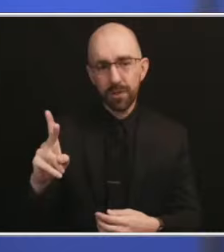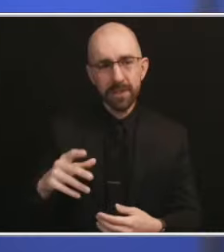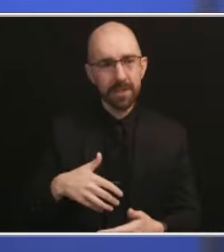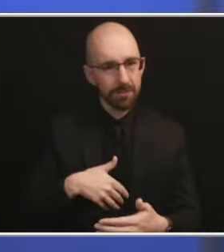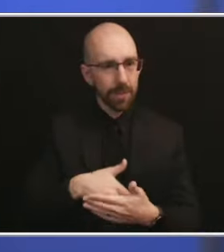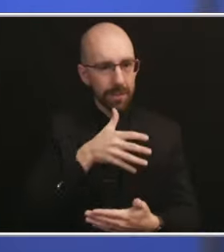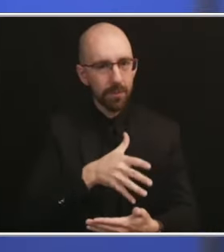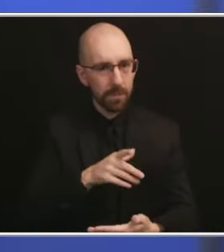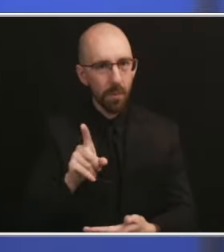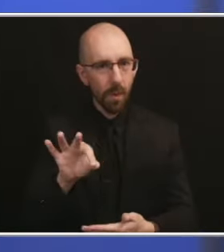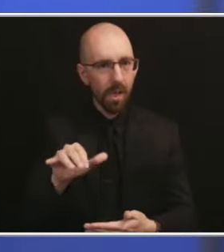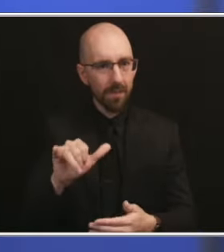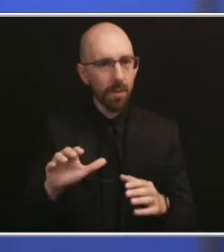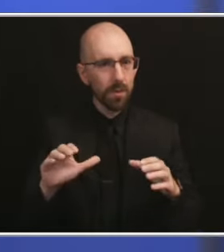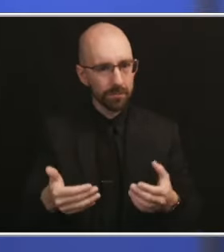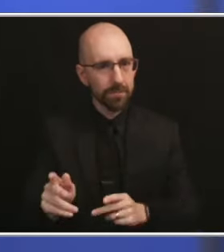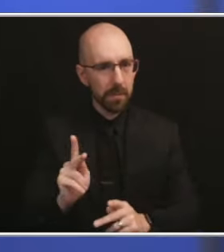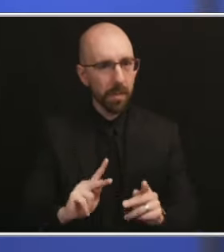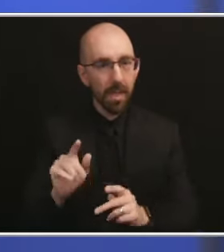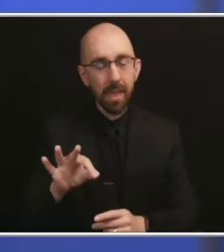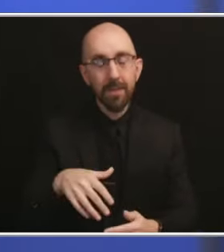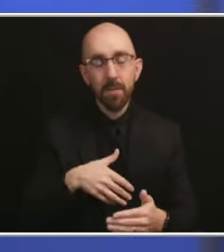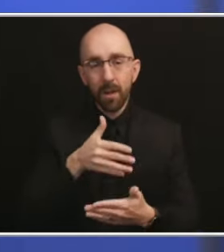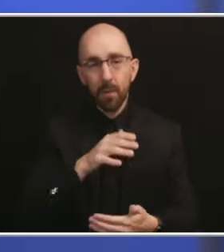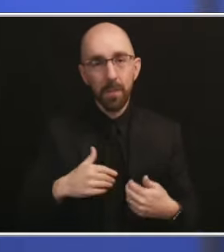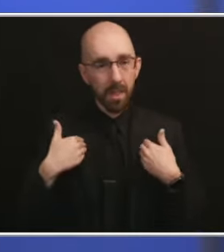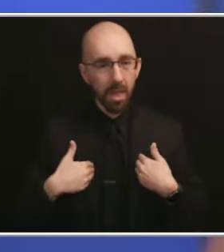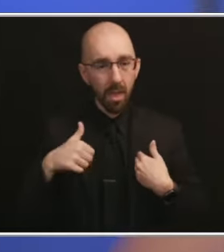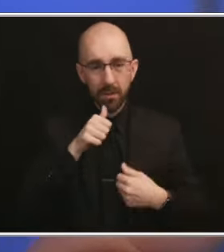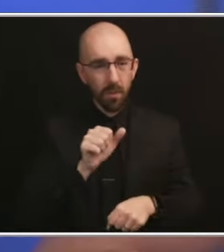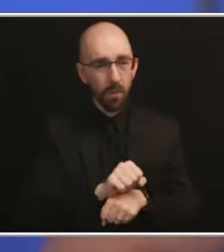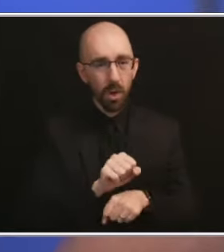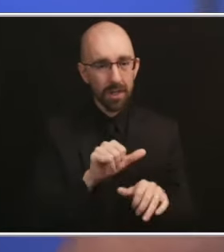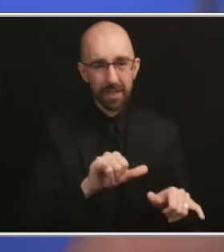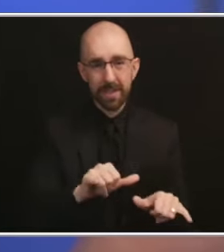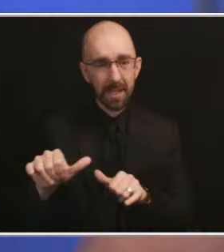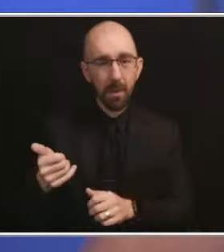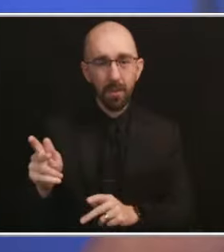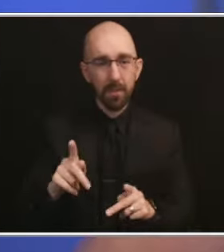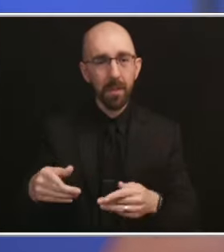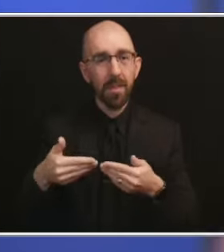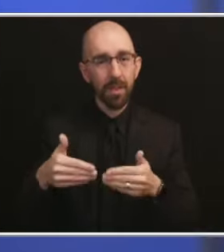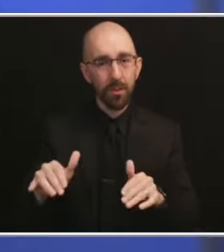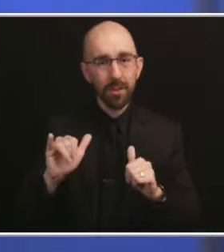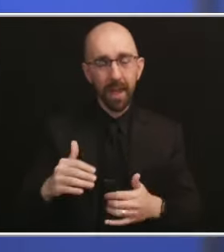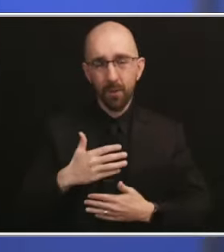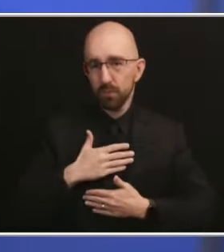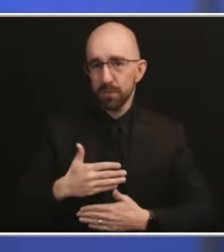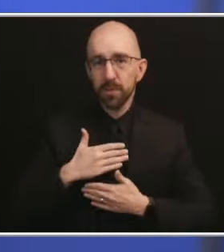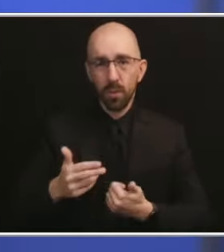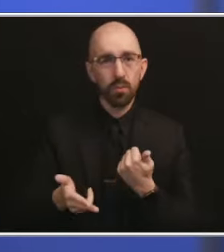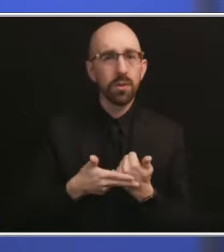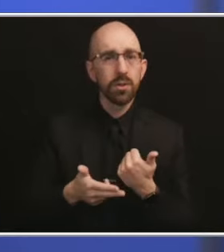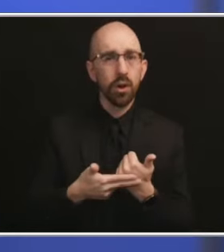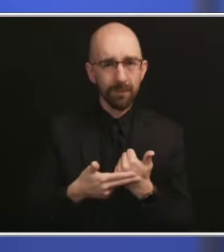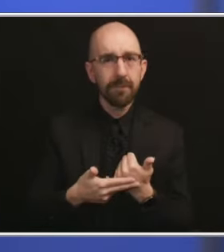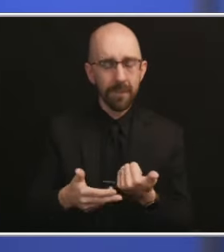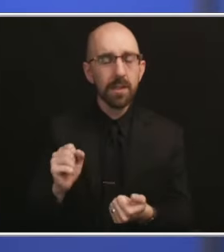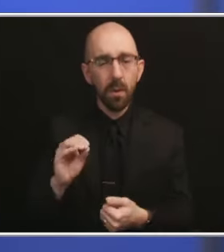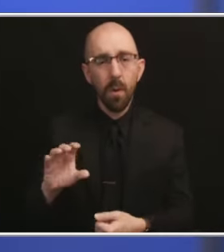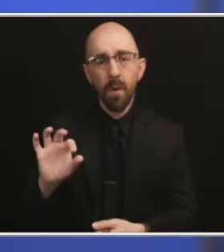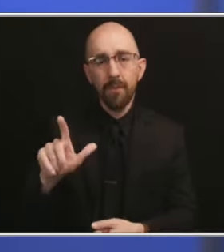of those populations. Pregnant women's lungs just don't work quite the same as other people. They lose some of that respiratory reserve. And so the flu can be really dangerous